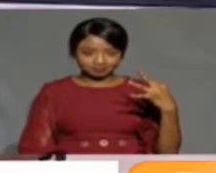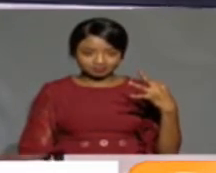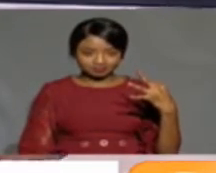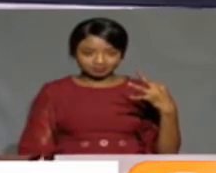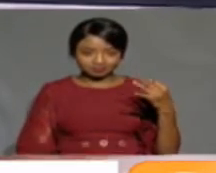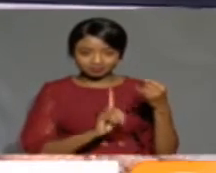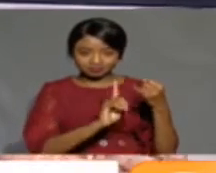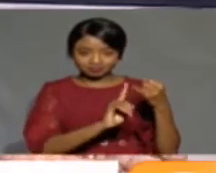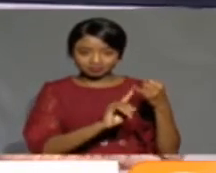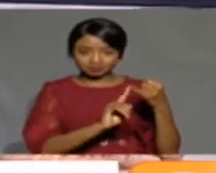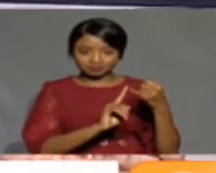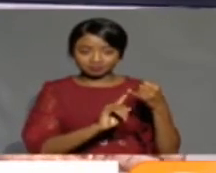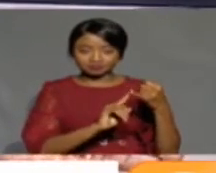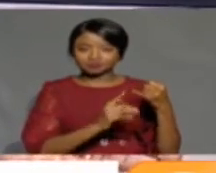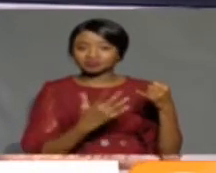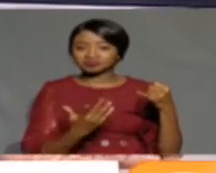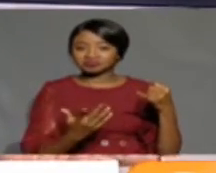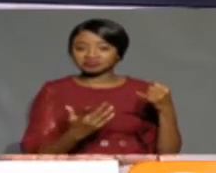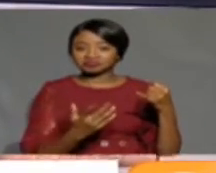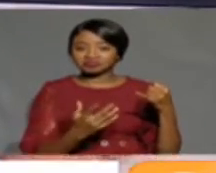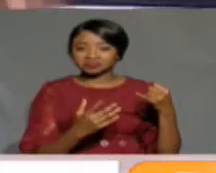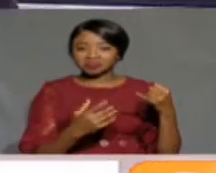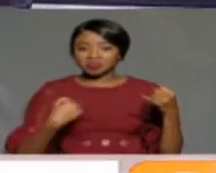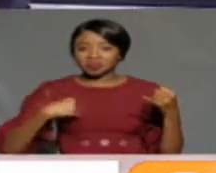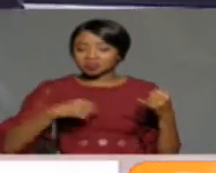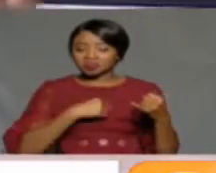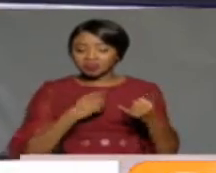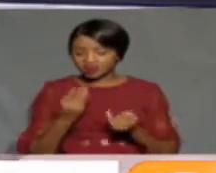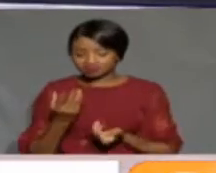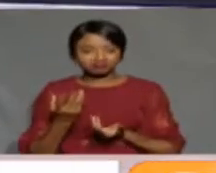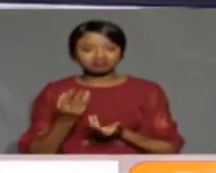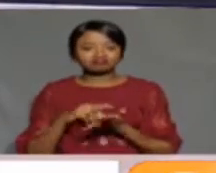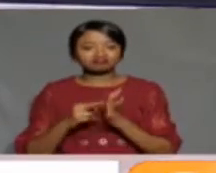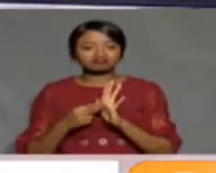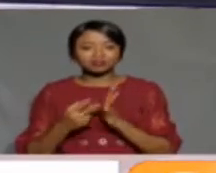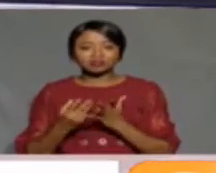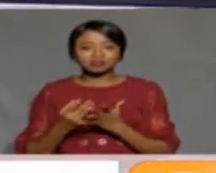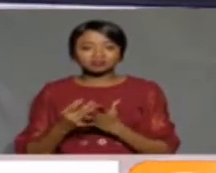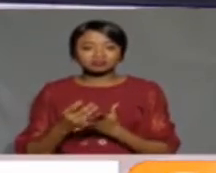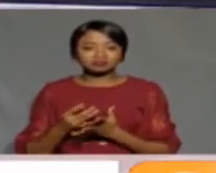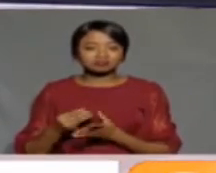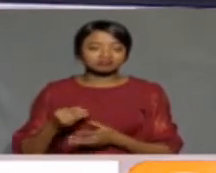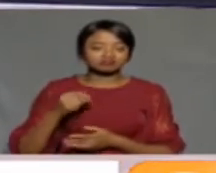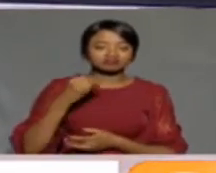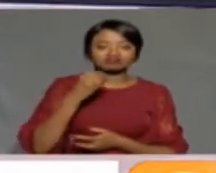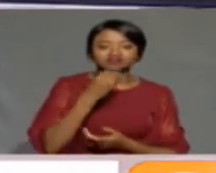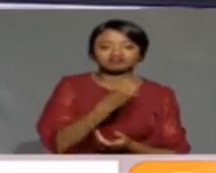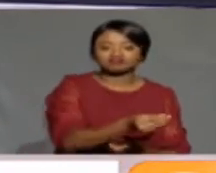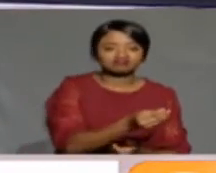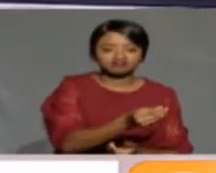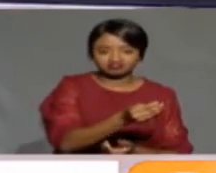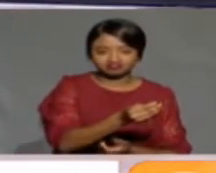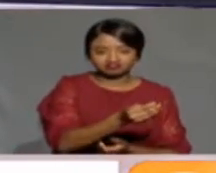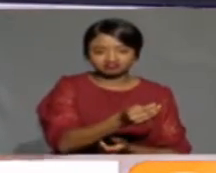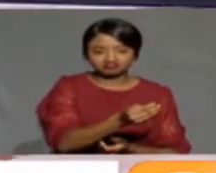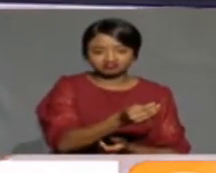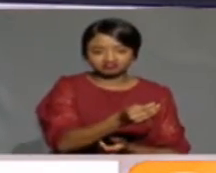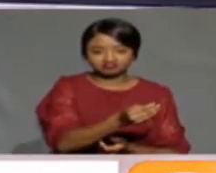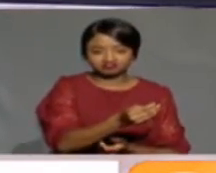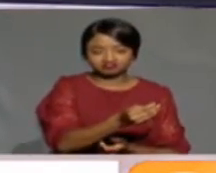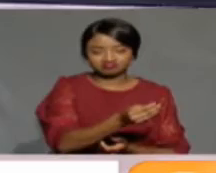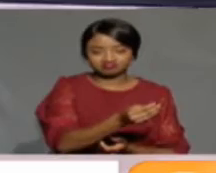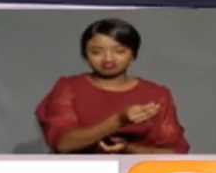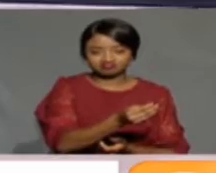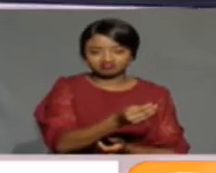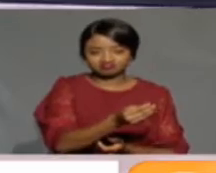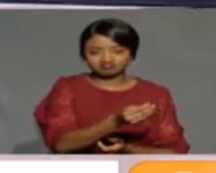called gratis, what can be given out to these people. What, in other words, a word would be used like compensation. Mm-hmm. But this is